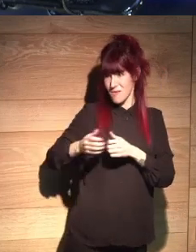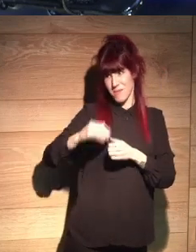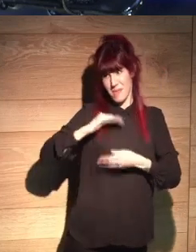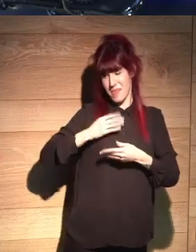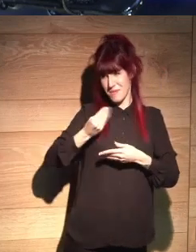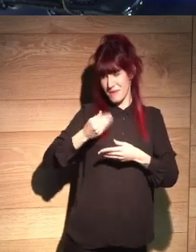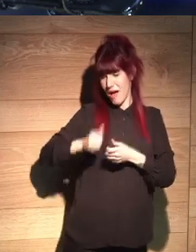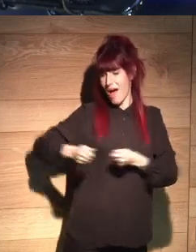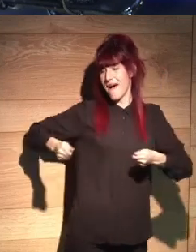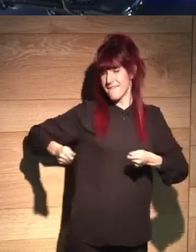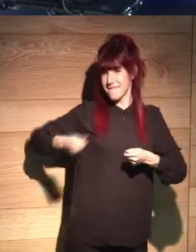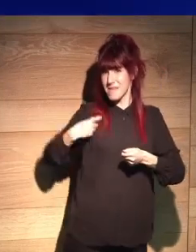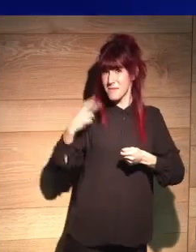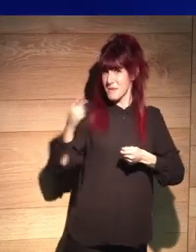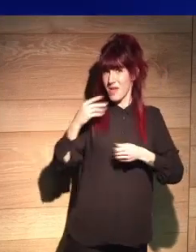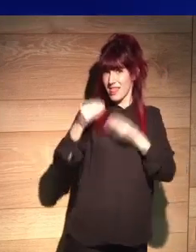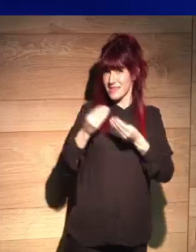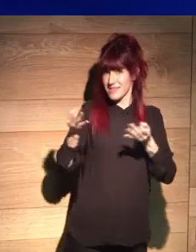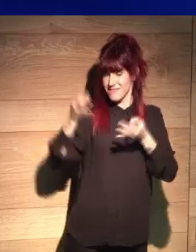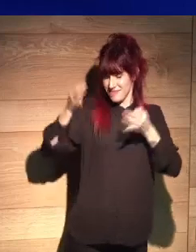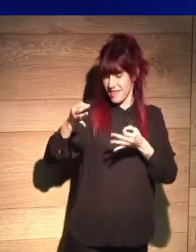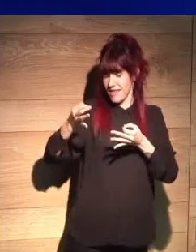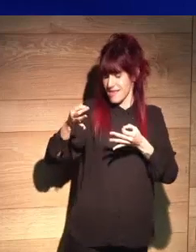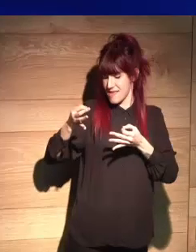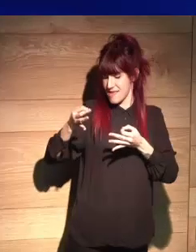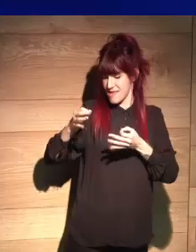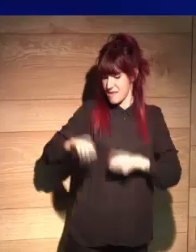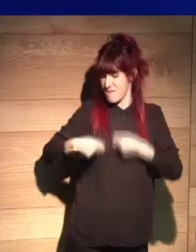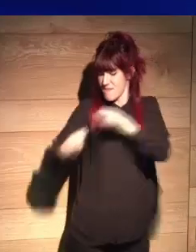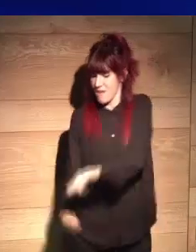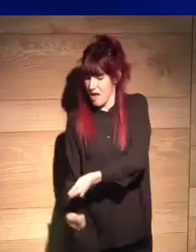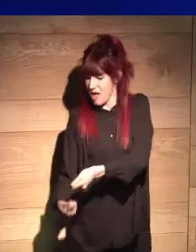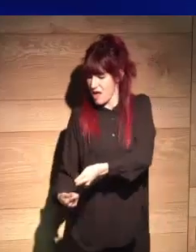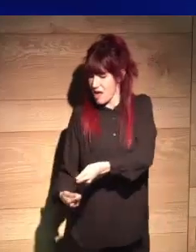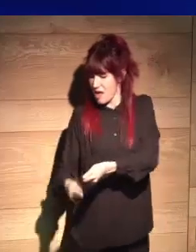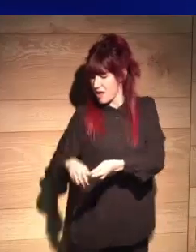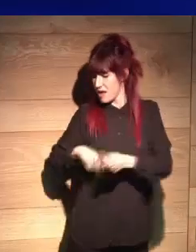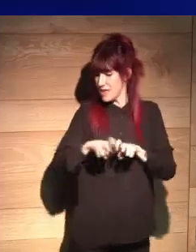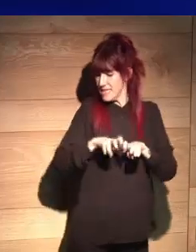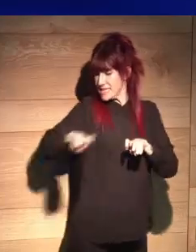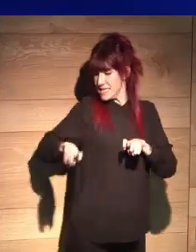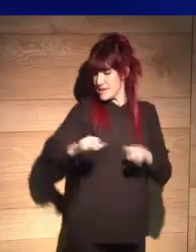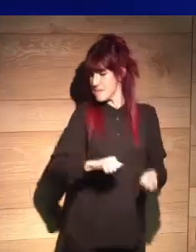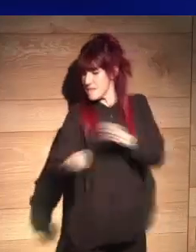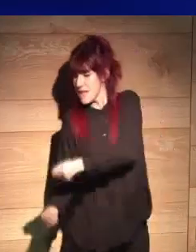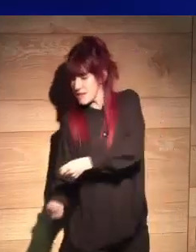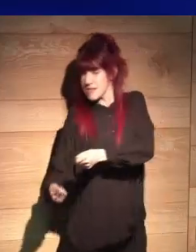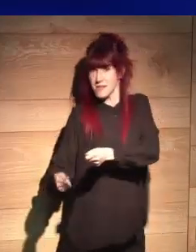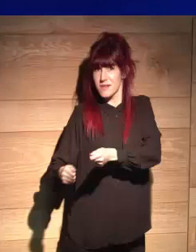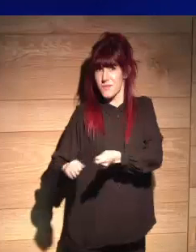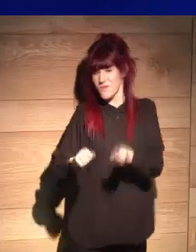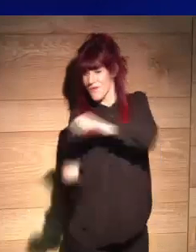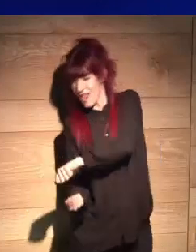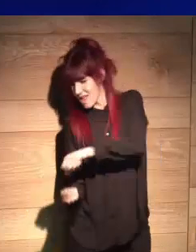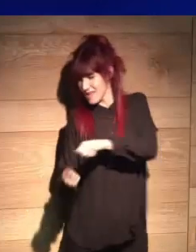a room in it. The first thing you do is you throw directly the bag on